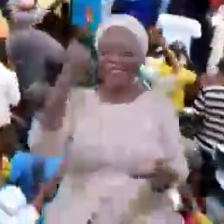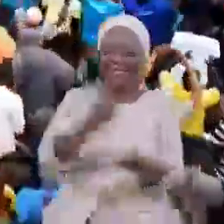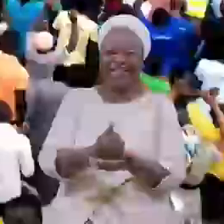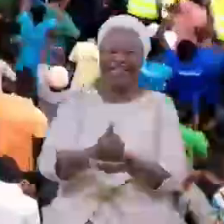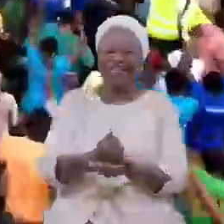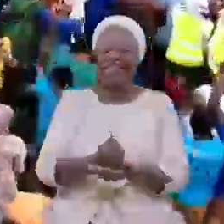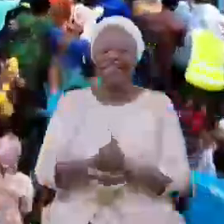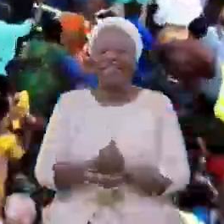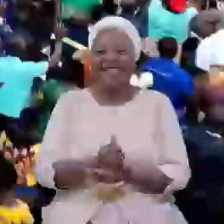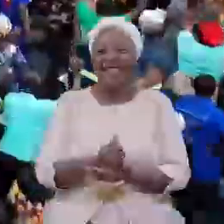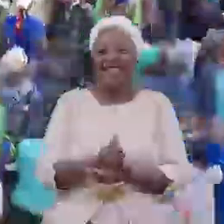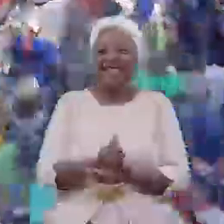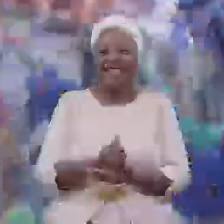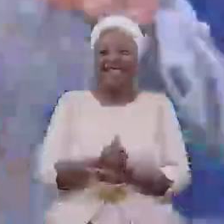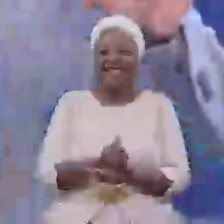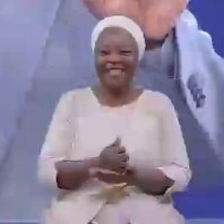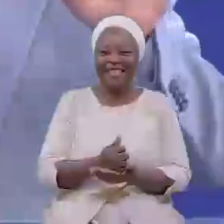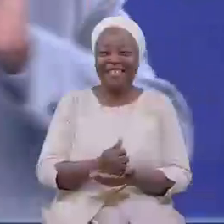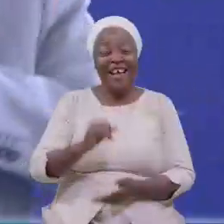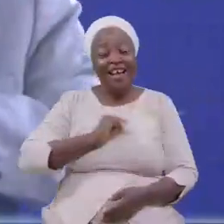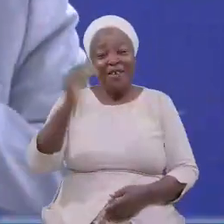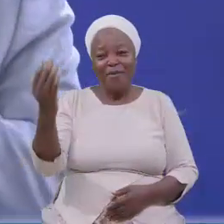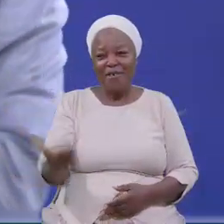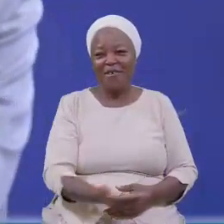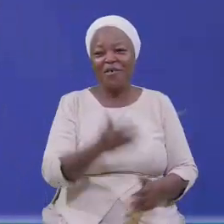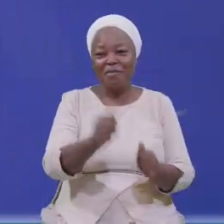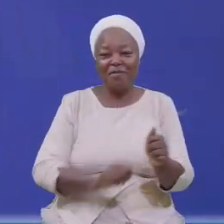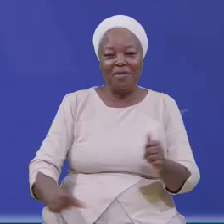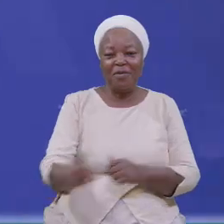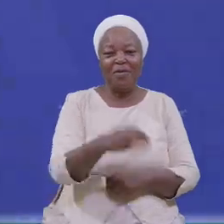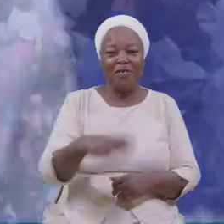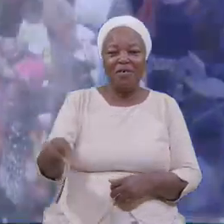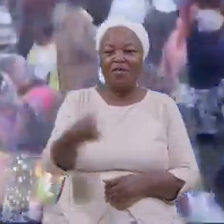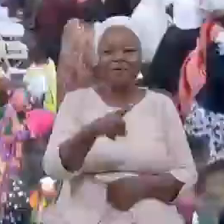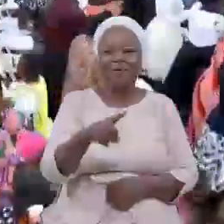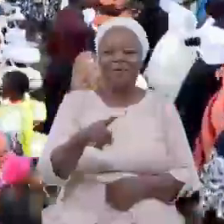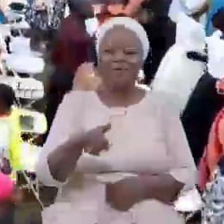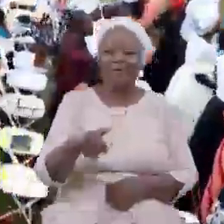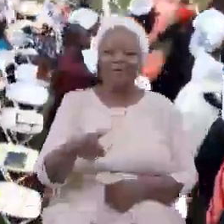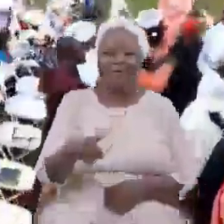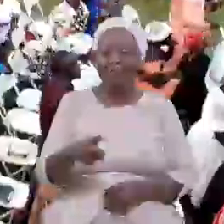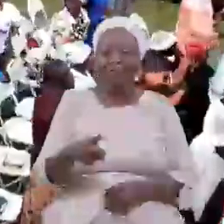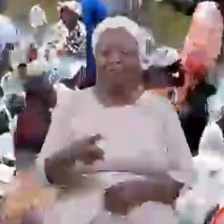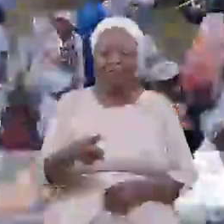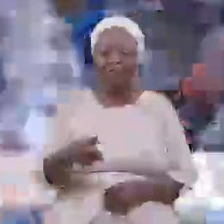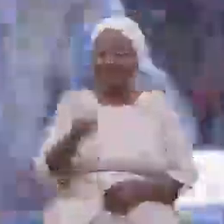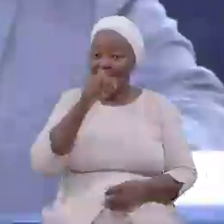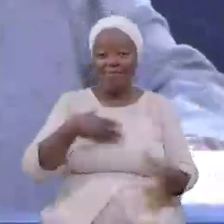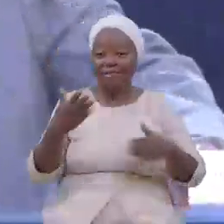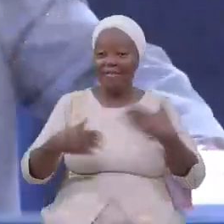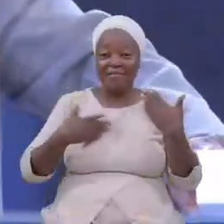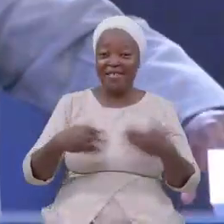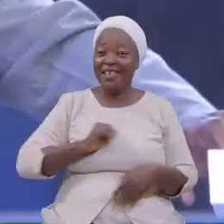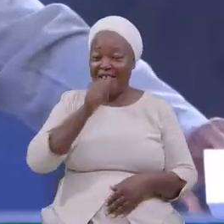Amen. Amen. I welcome every one of you. I'm happy I'm